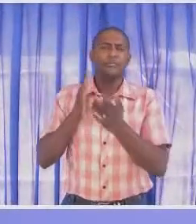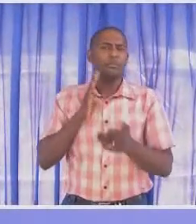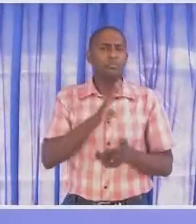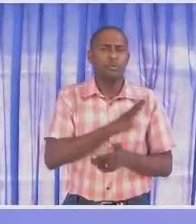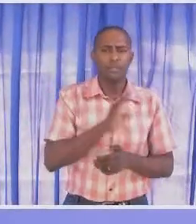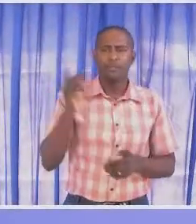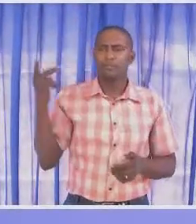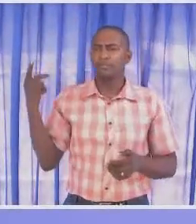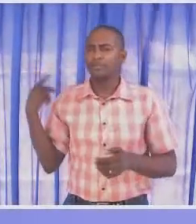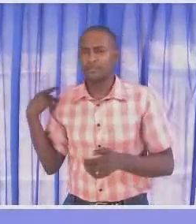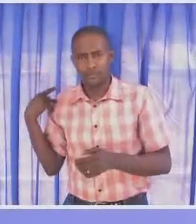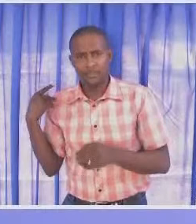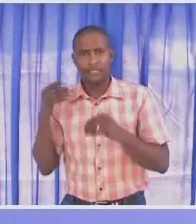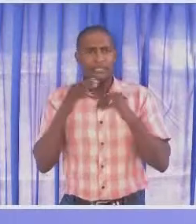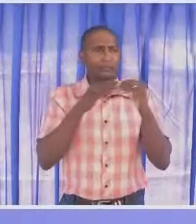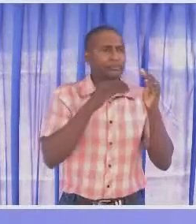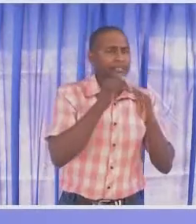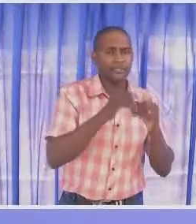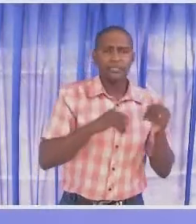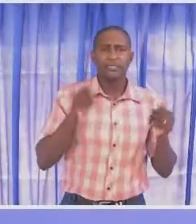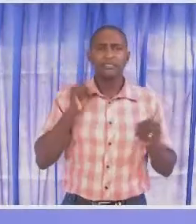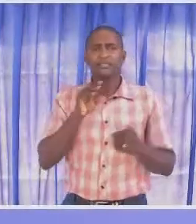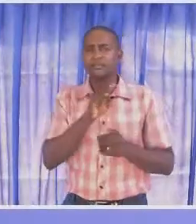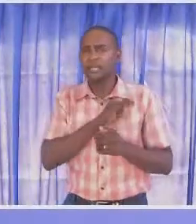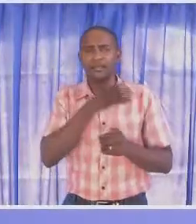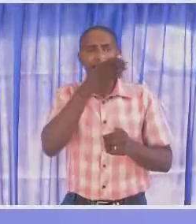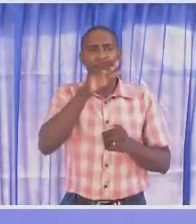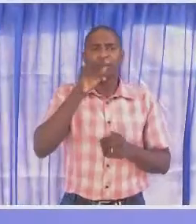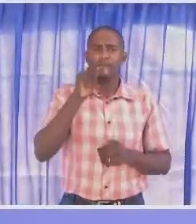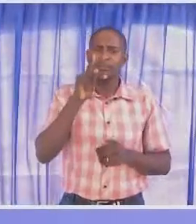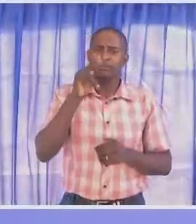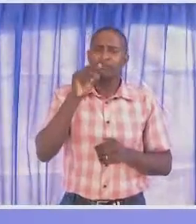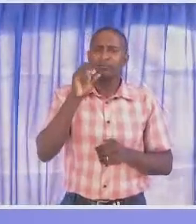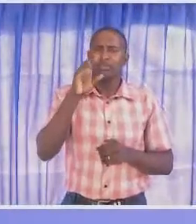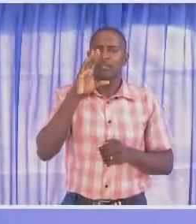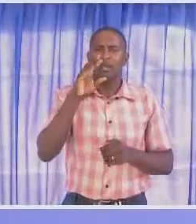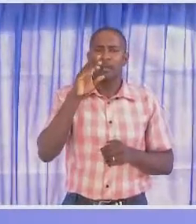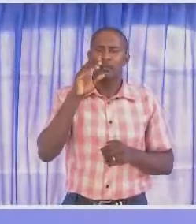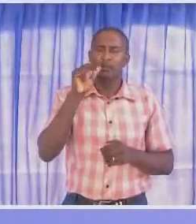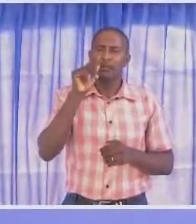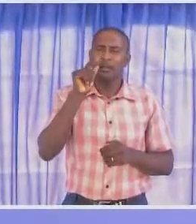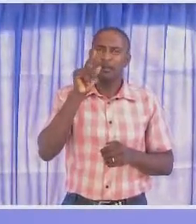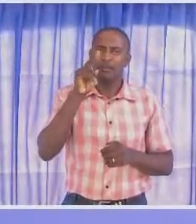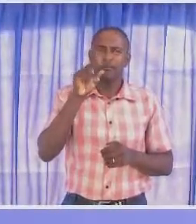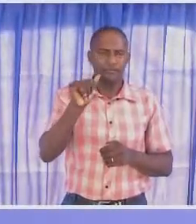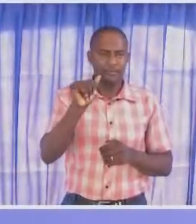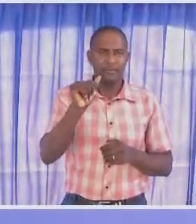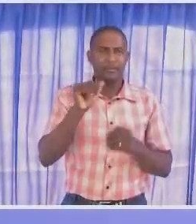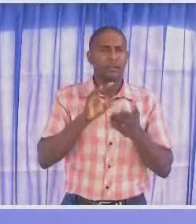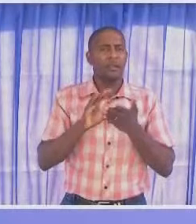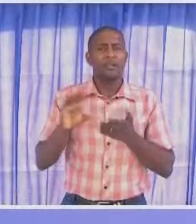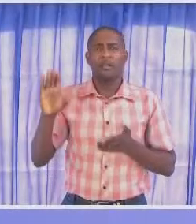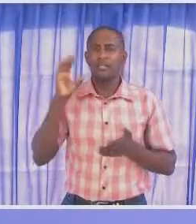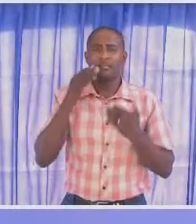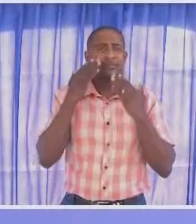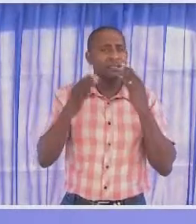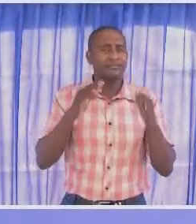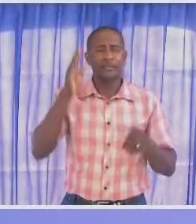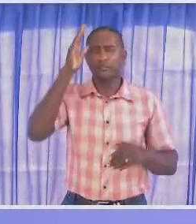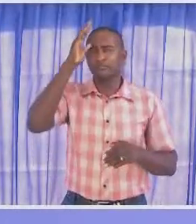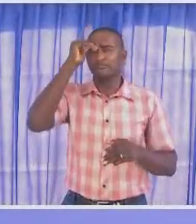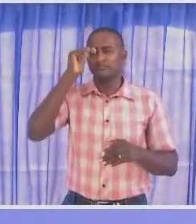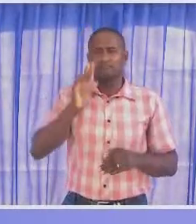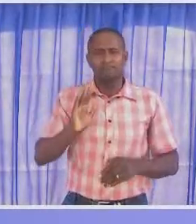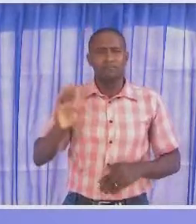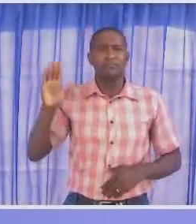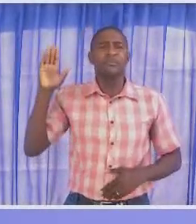principal, faculty, and staff at Knockalva Polytechnic College. Thank you for your commitment. You have already invested in getting the